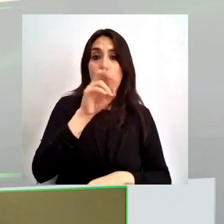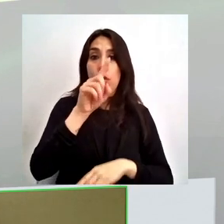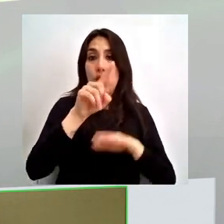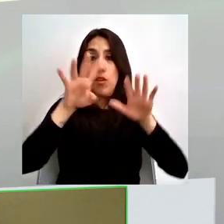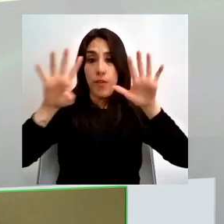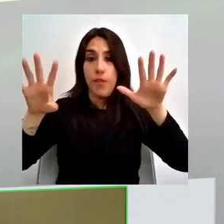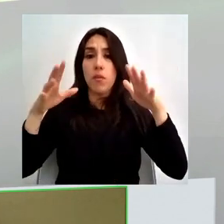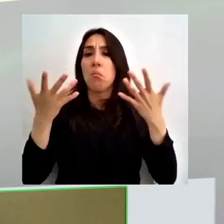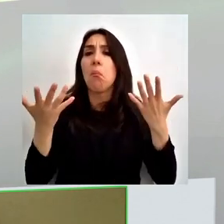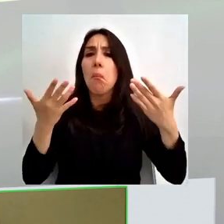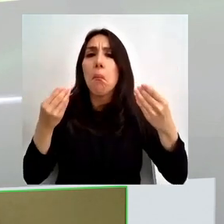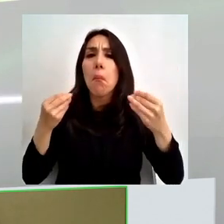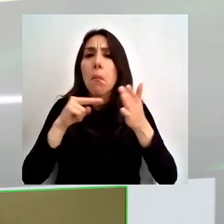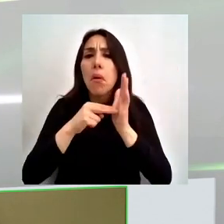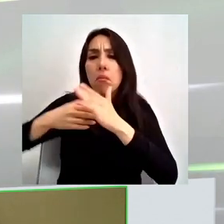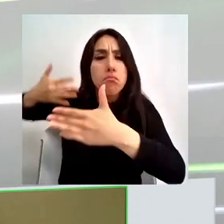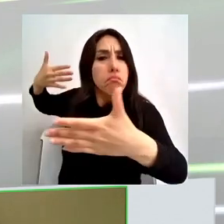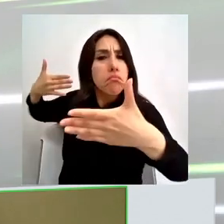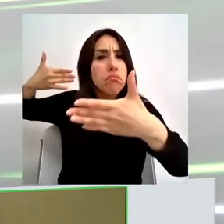2019